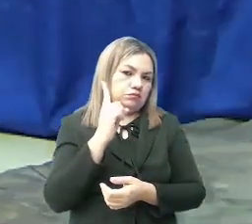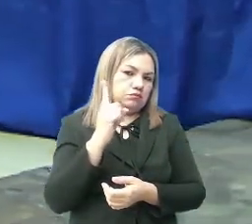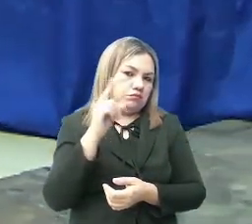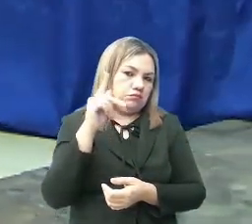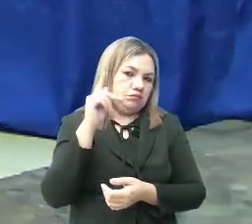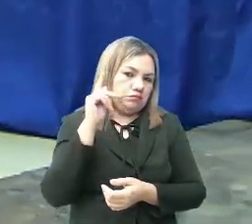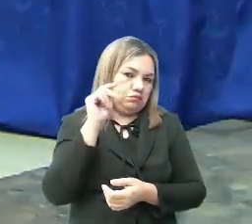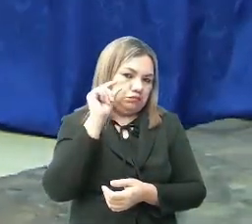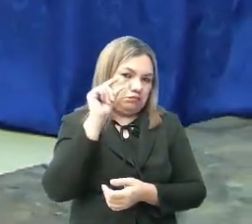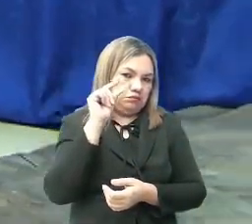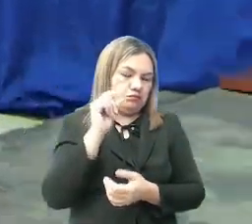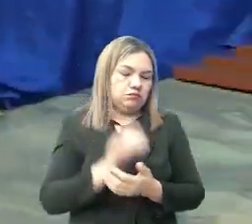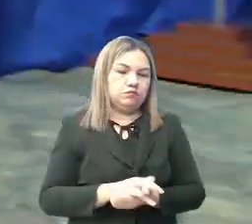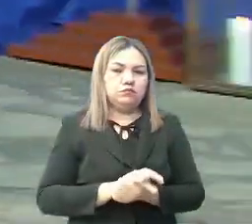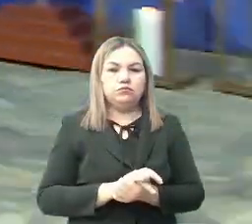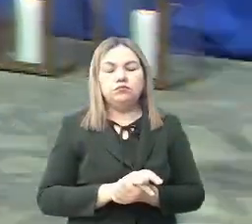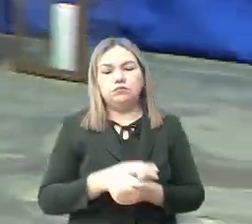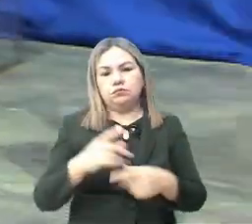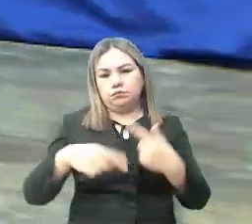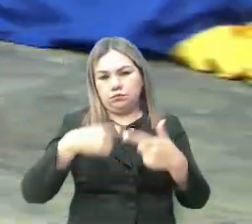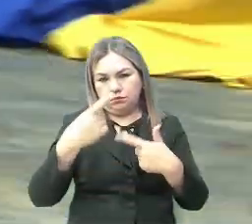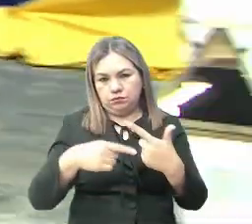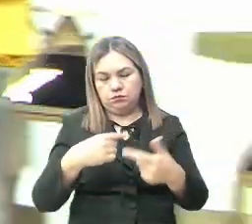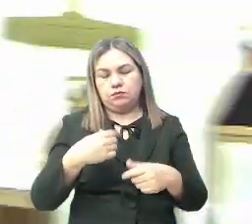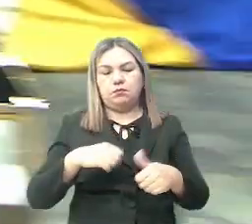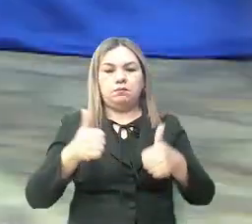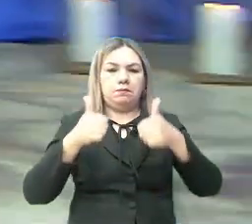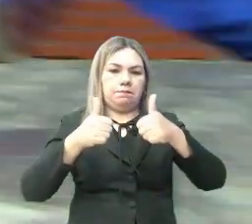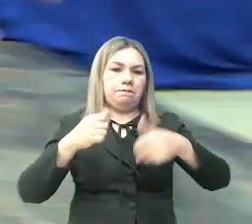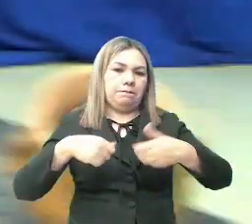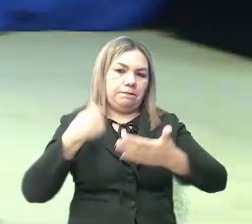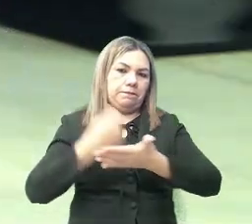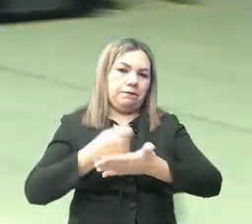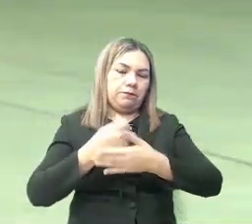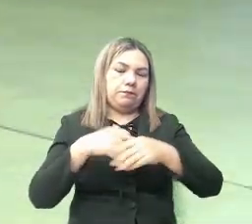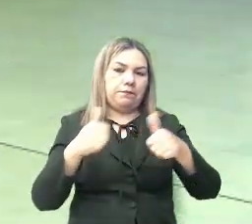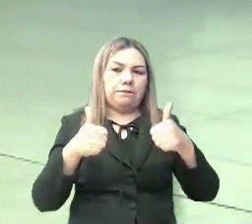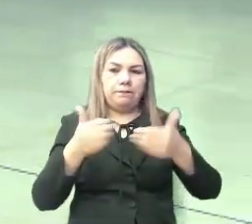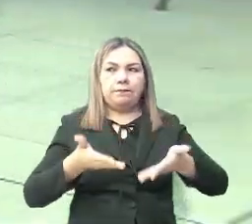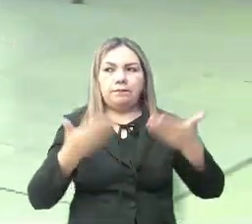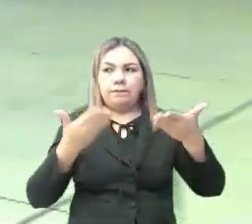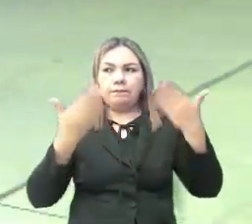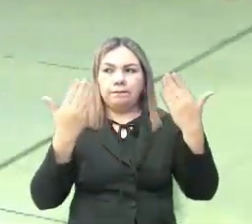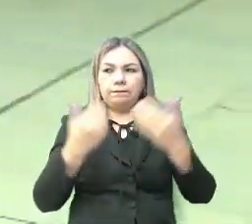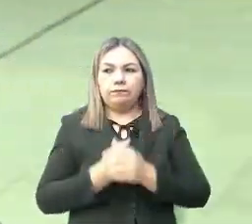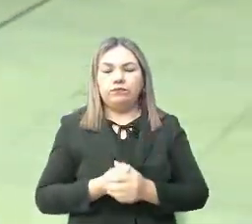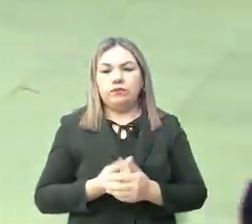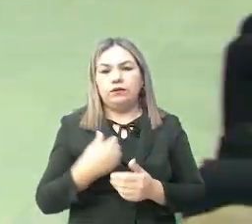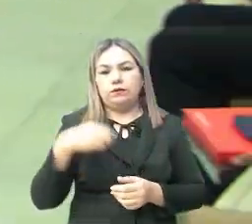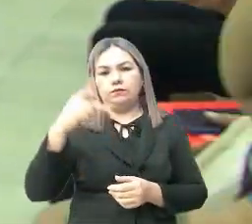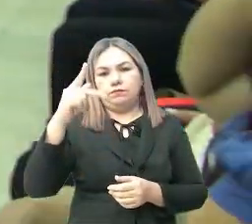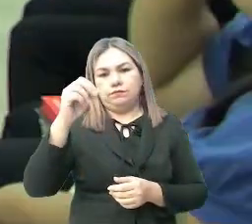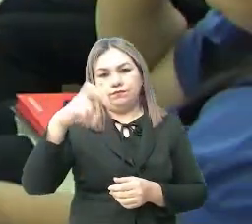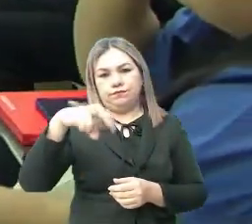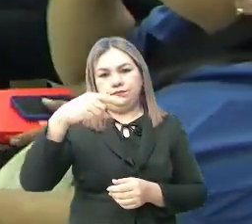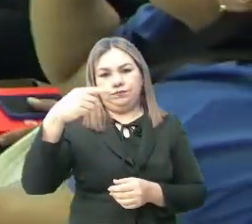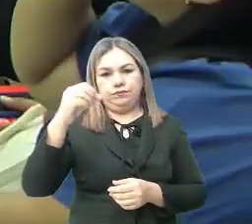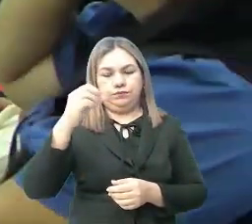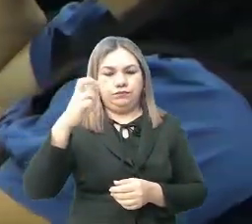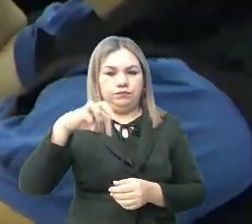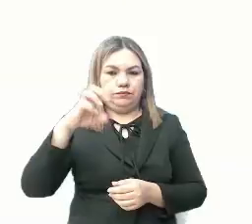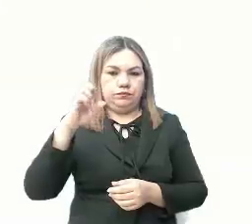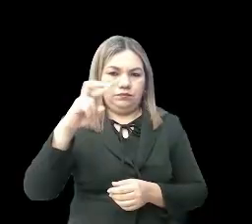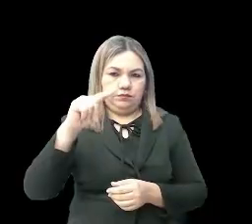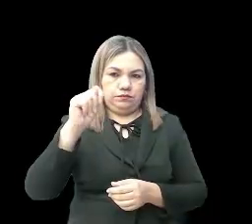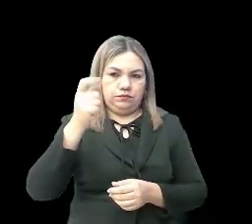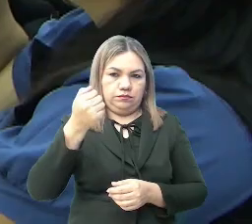1 million. If I won a percentage tomorrow, I'm going to win more. I put